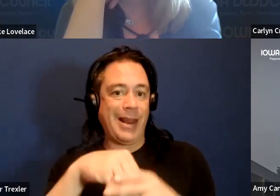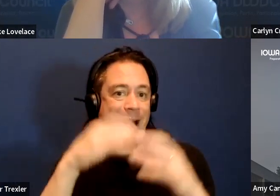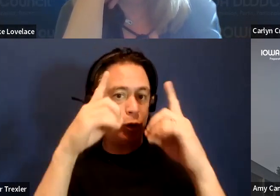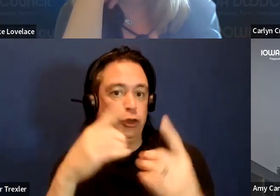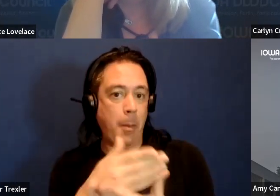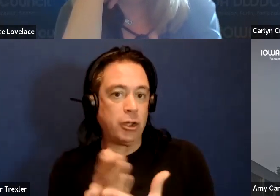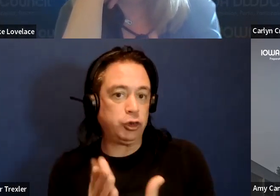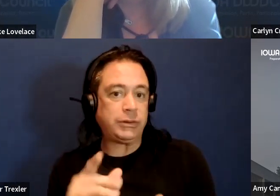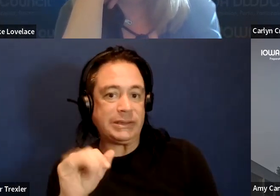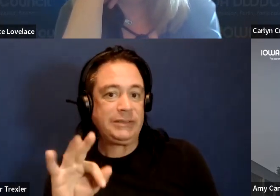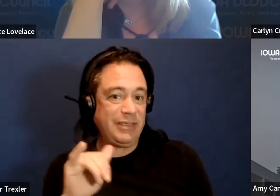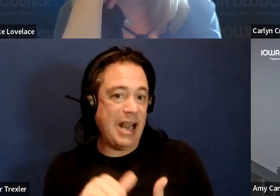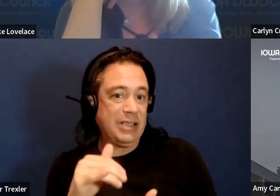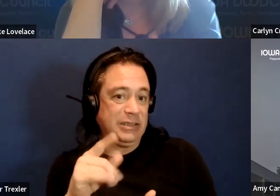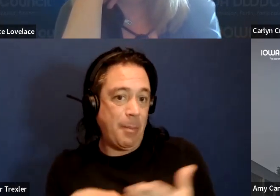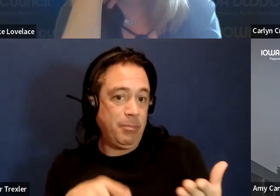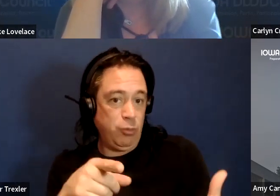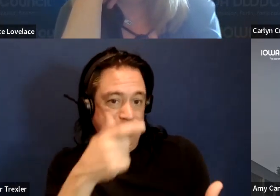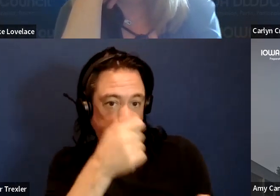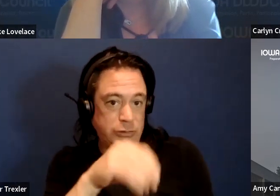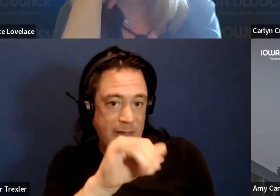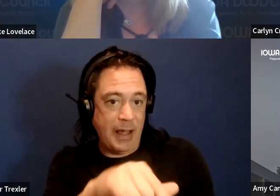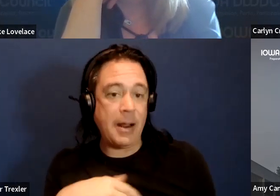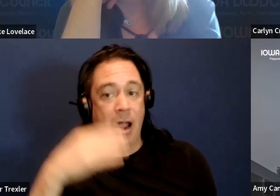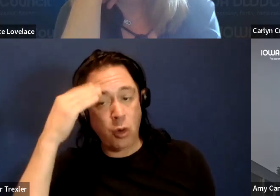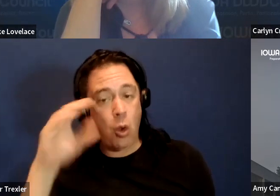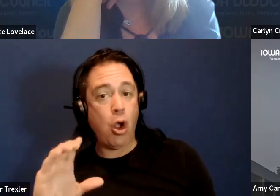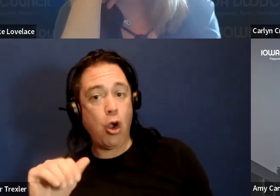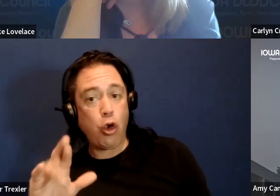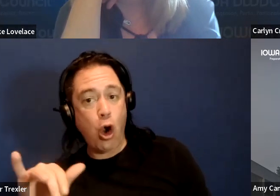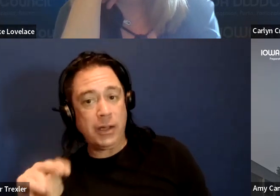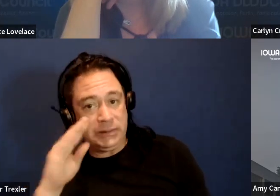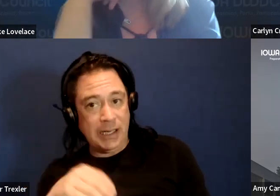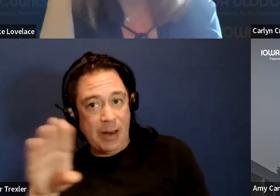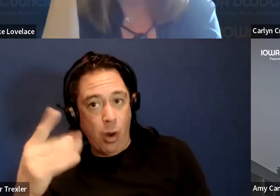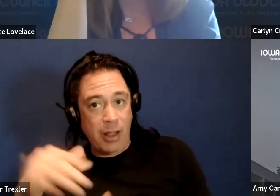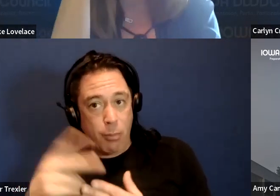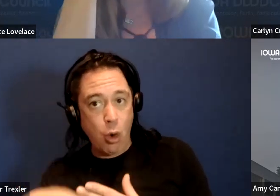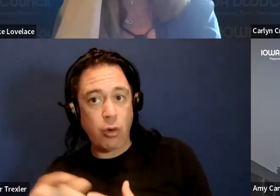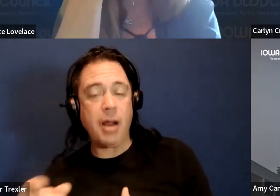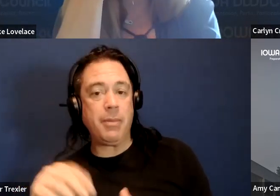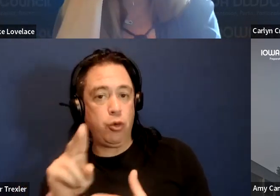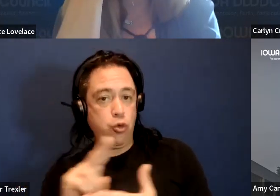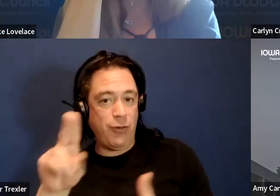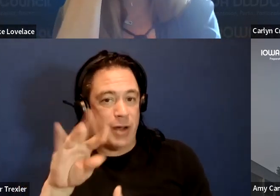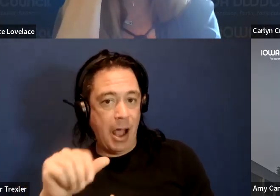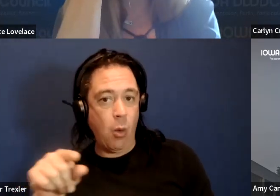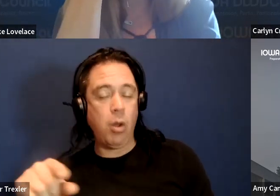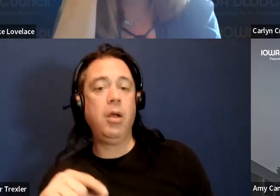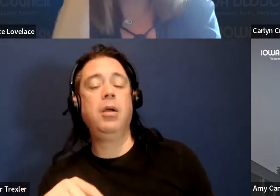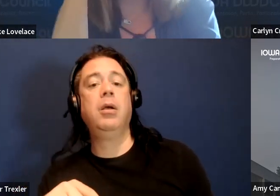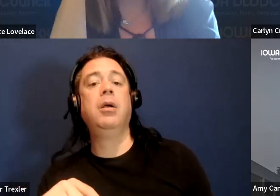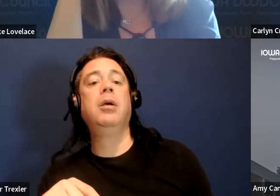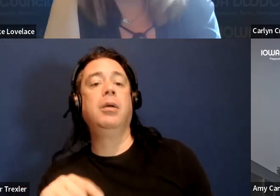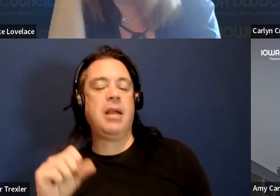you are interested in. And I know Carlin's son's in that one of the programs at the University of Iowa, and